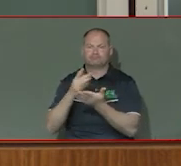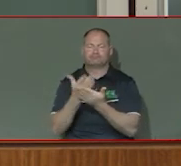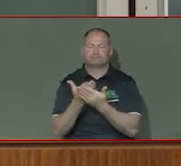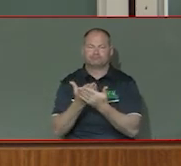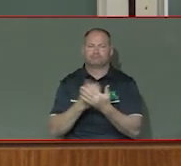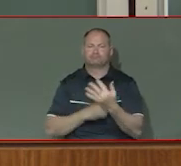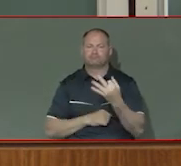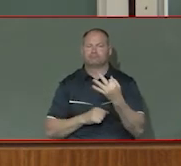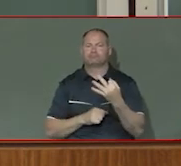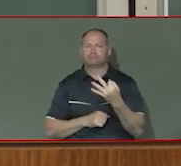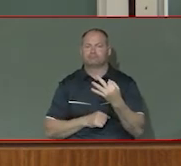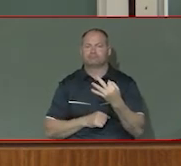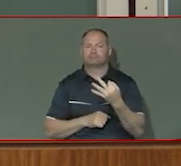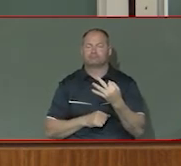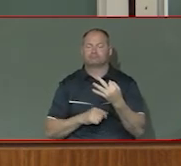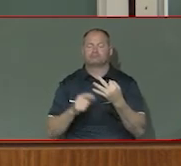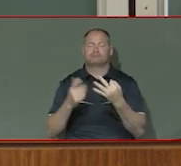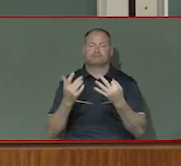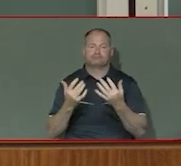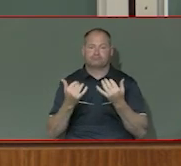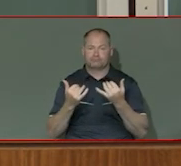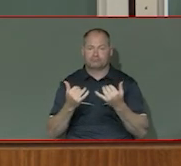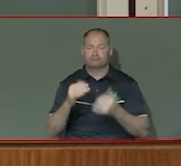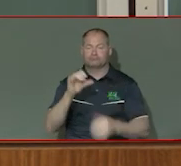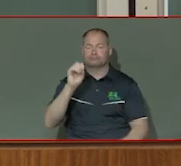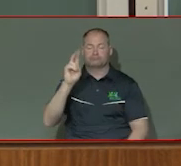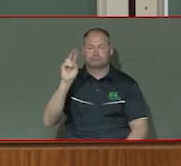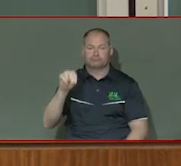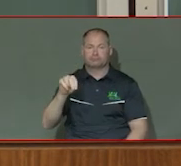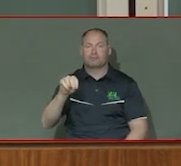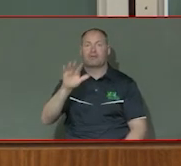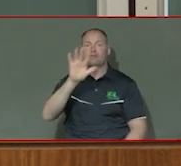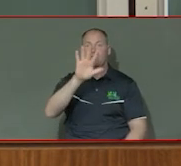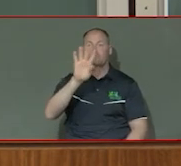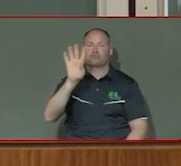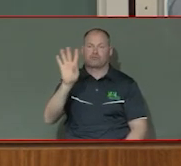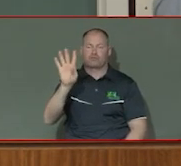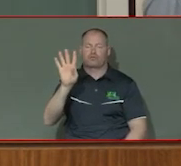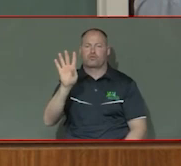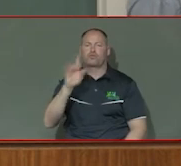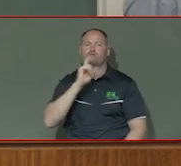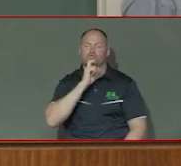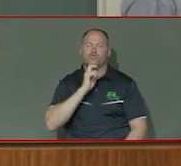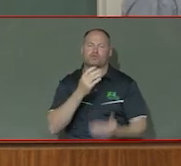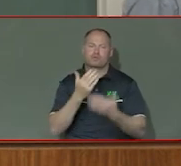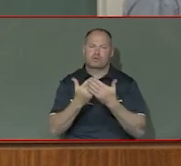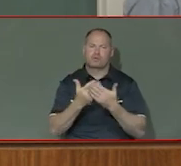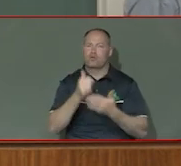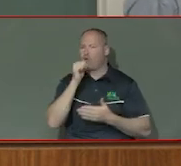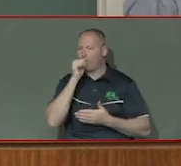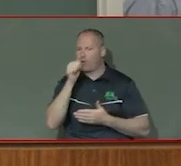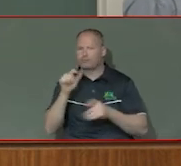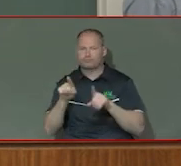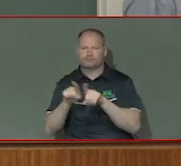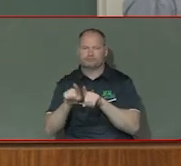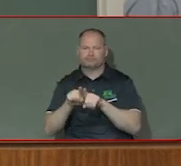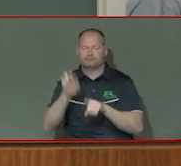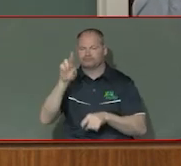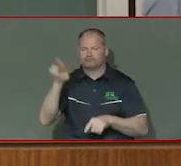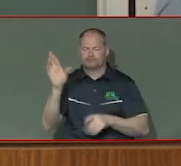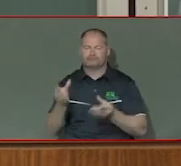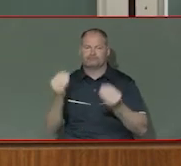could have also used this side to the sine of 2 times 54, and it would have also given you the correct